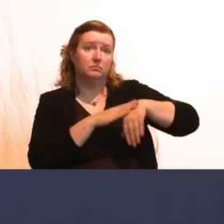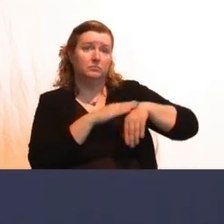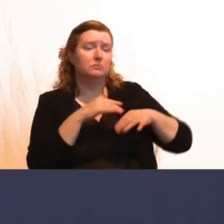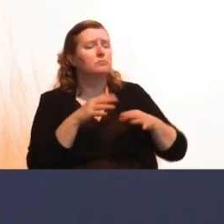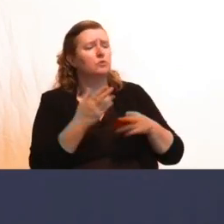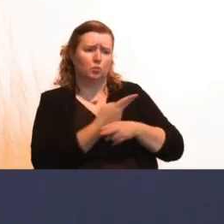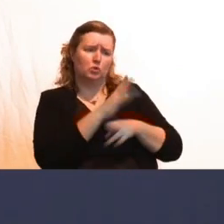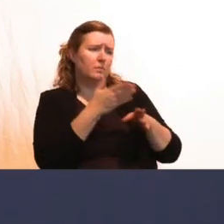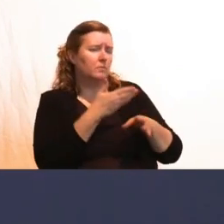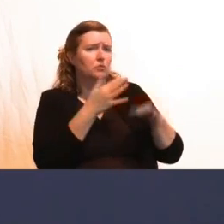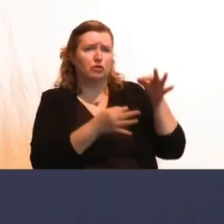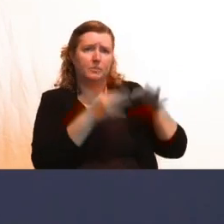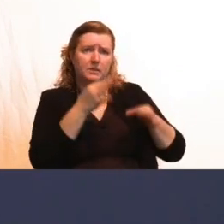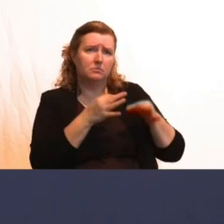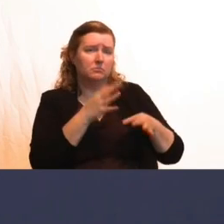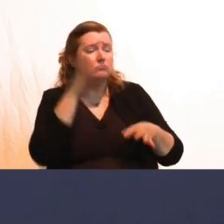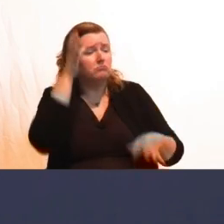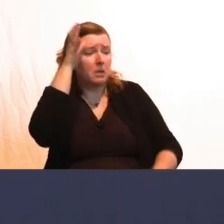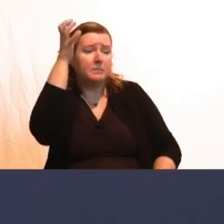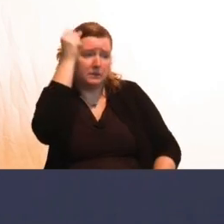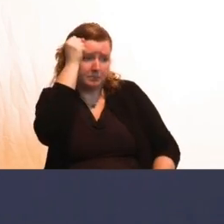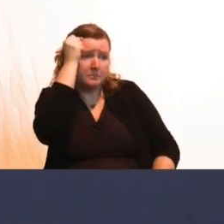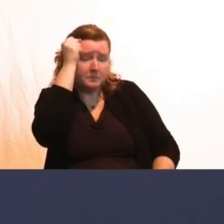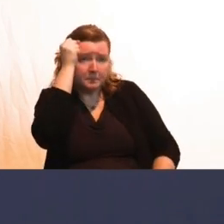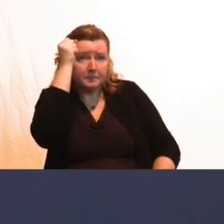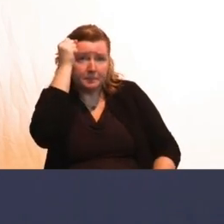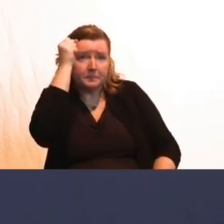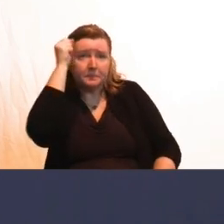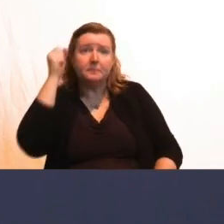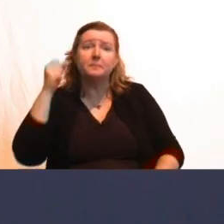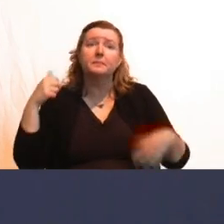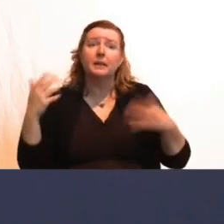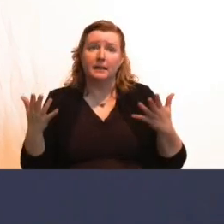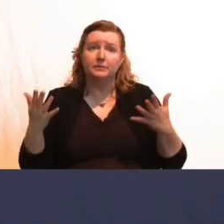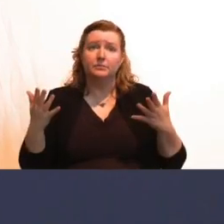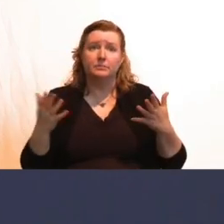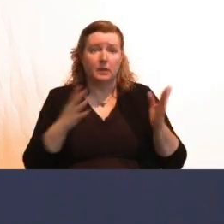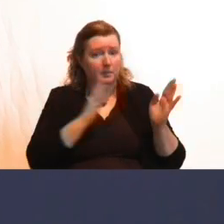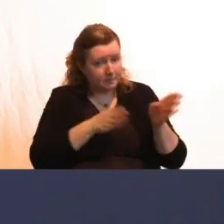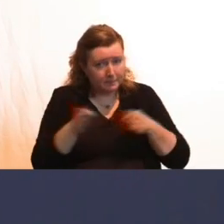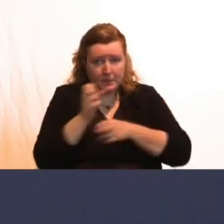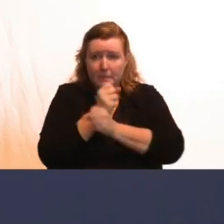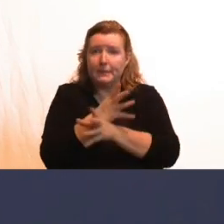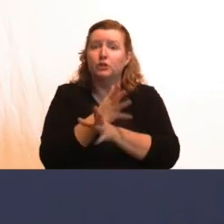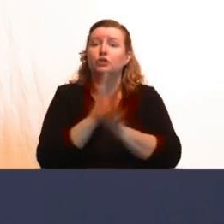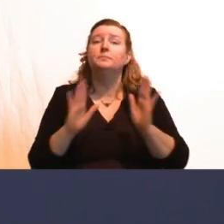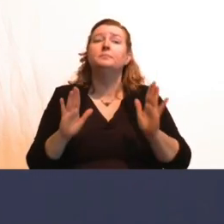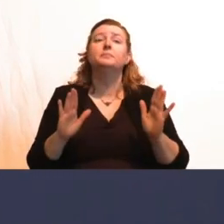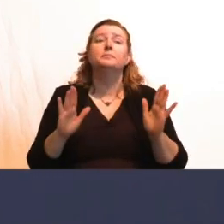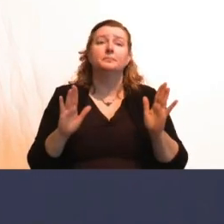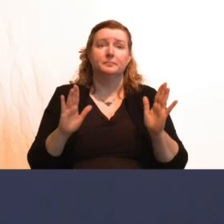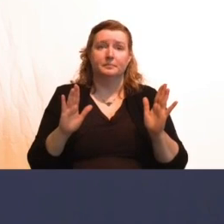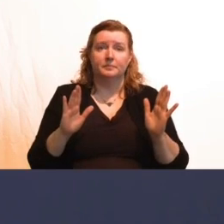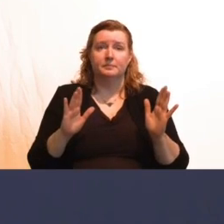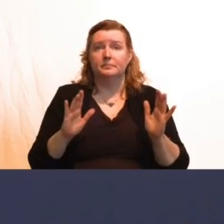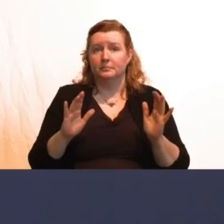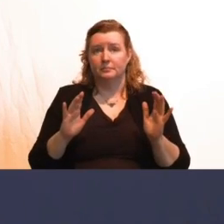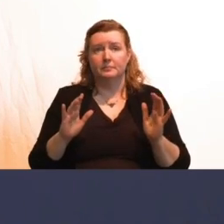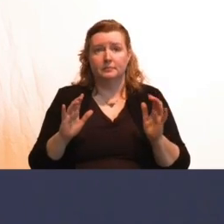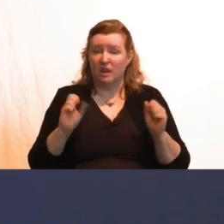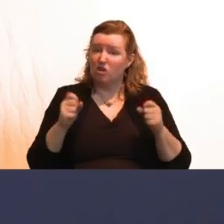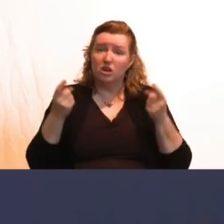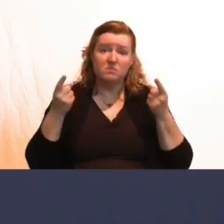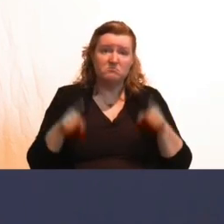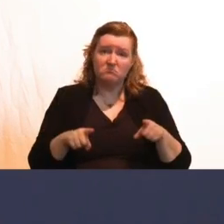fact that there may be a bad turn. We don't see it at the moment. This kind of gets to your second question. We